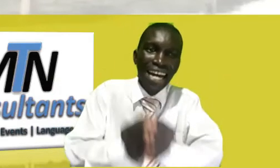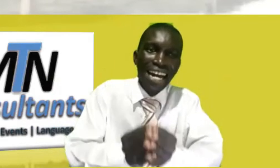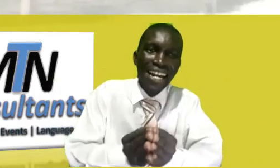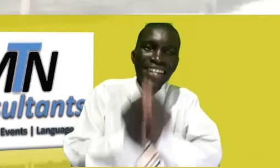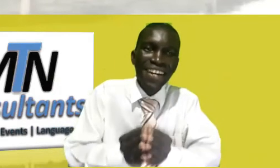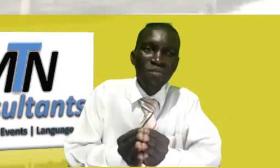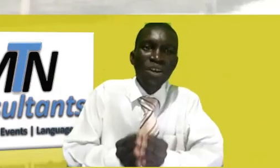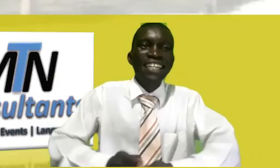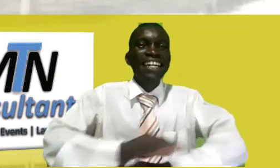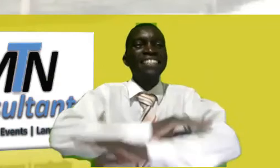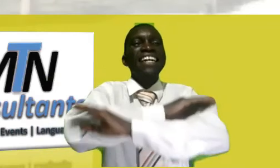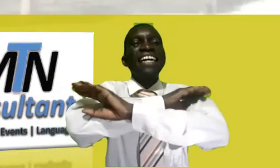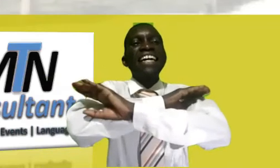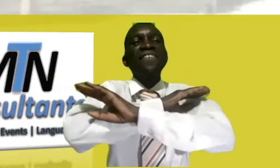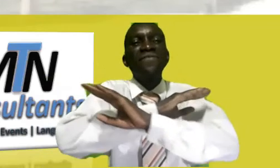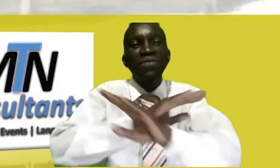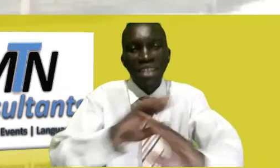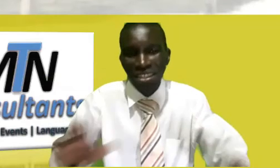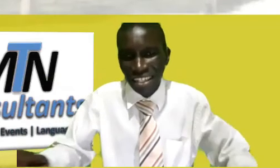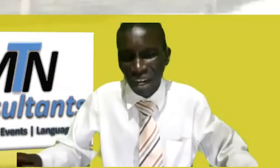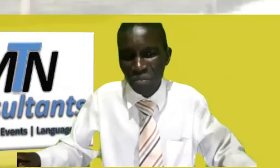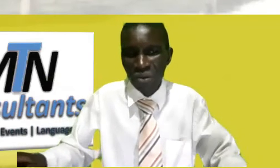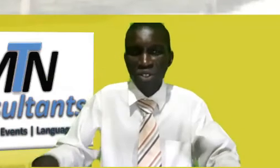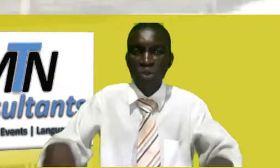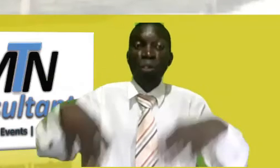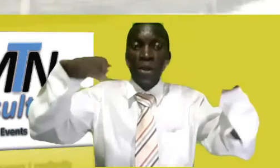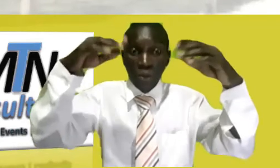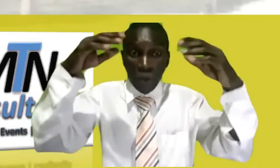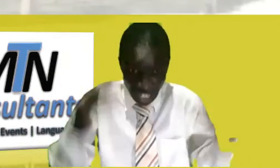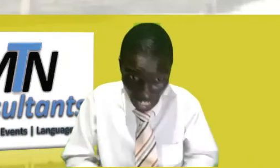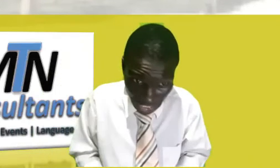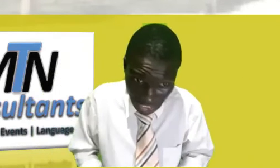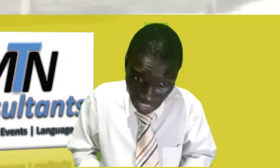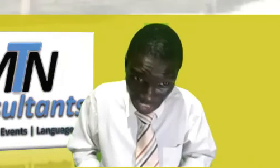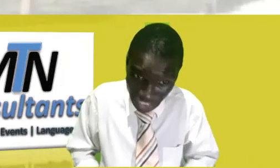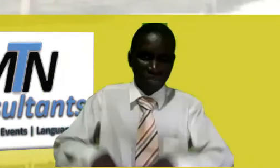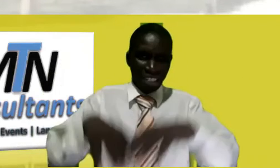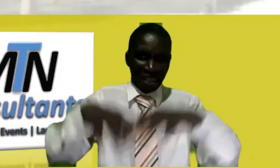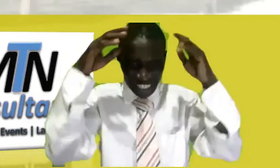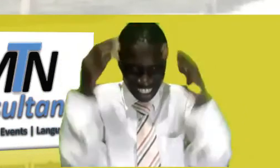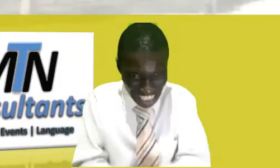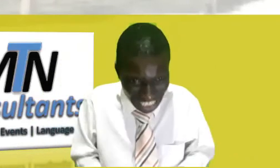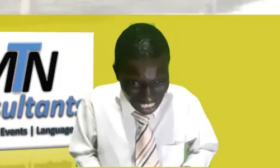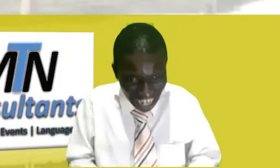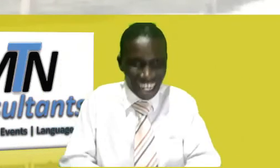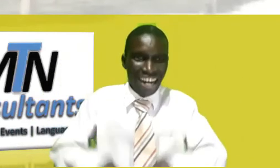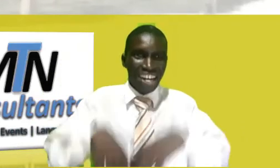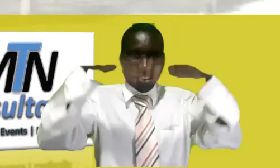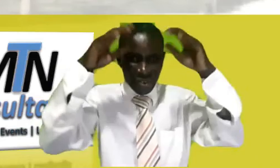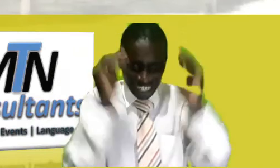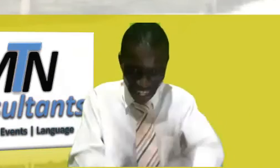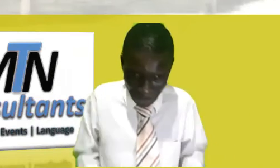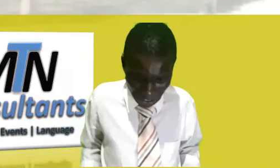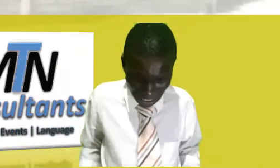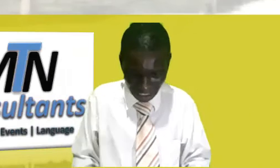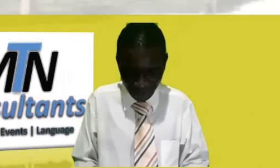A sign name carries everything about you, your age, your skin color,